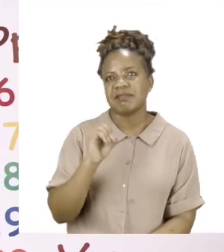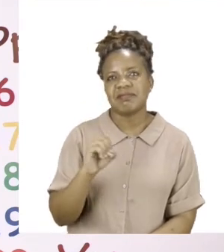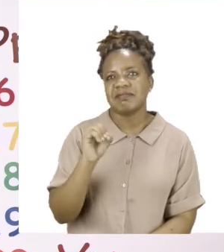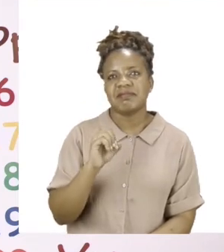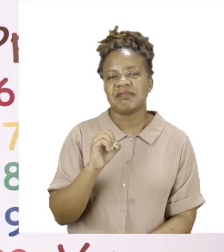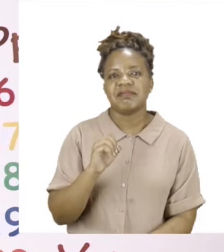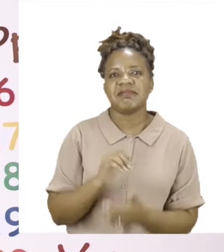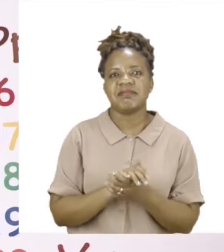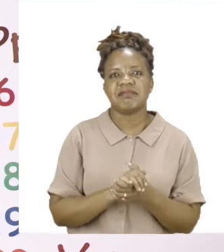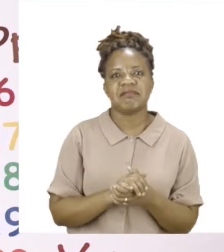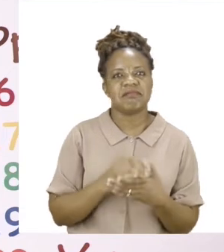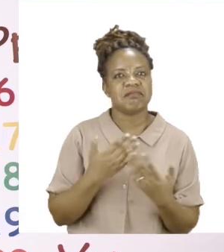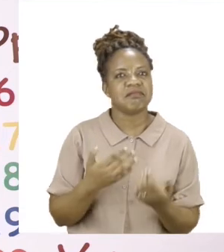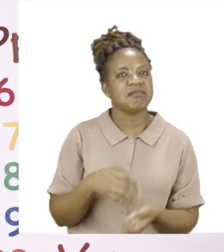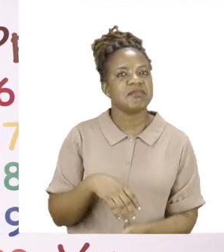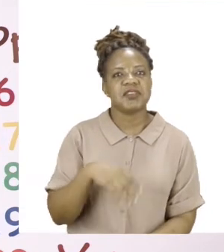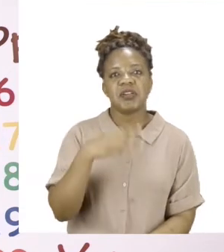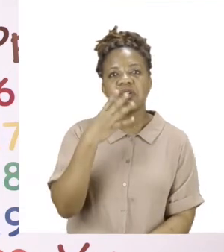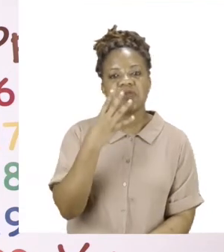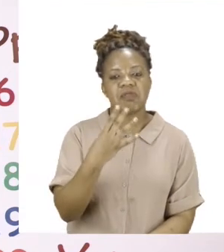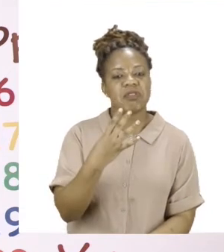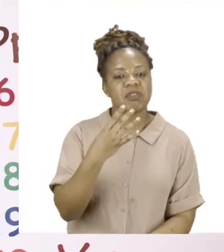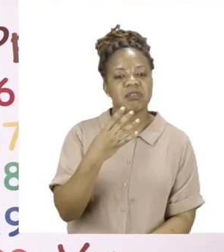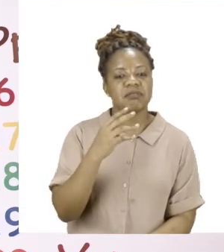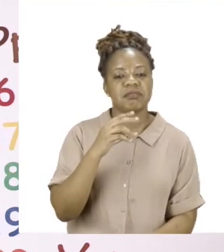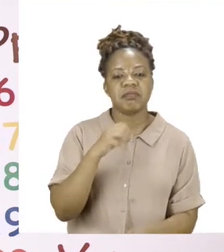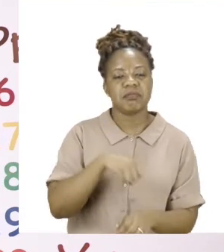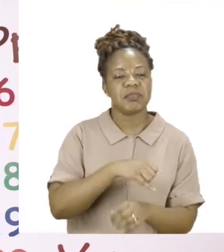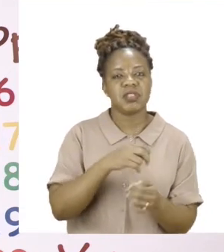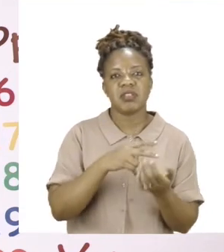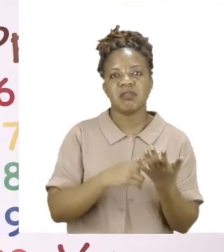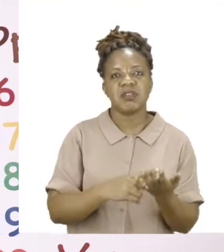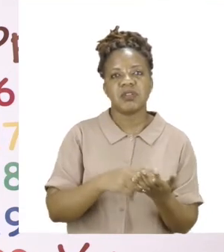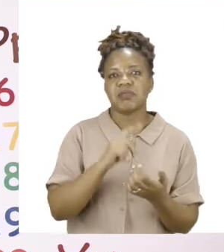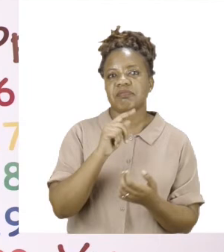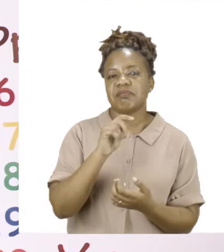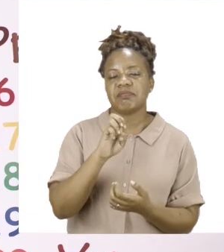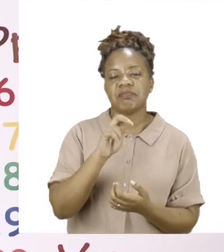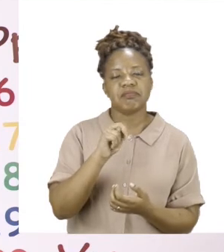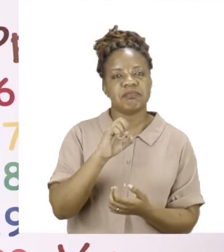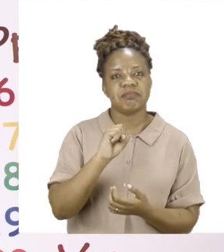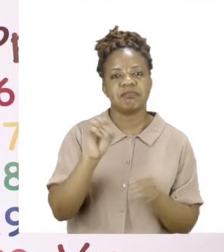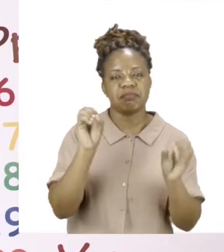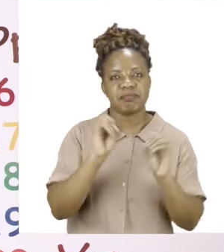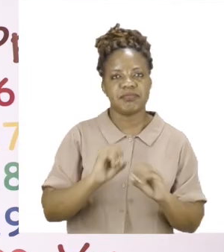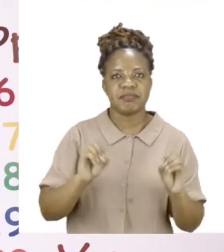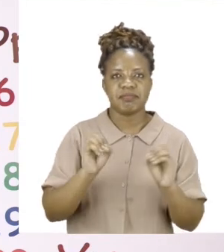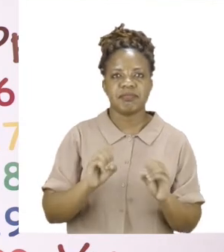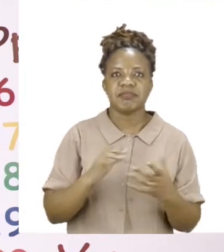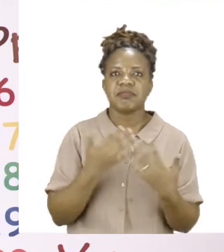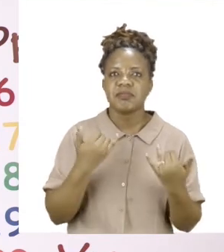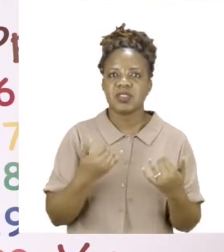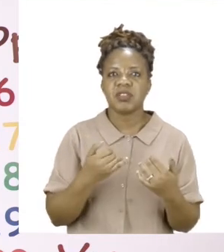no. So there is no 4 for Mr. Tens. Let's keep moving. From 4, we move to 5.